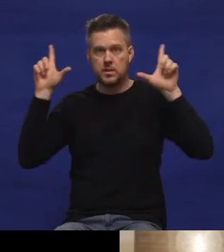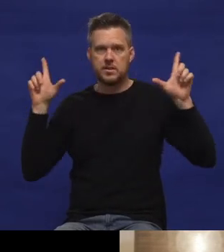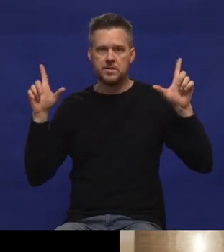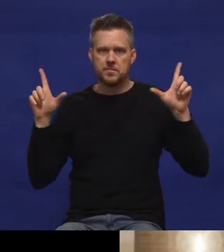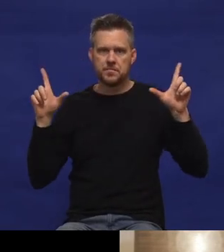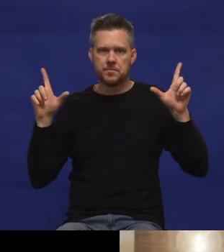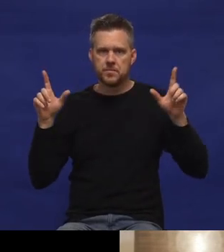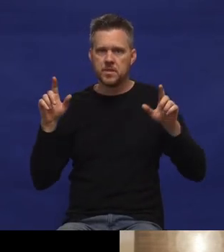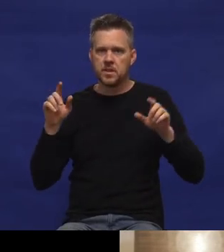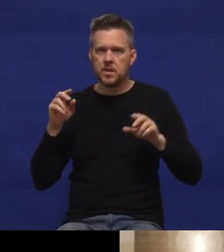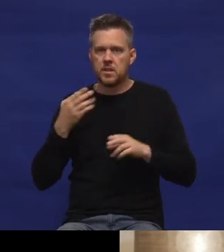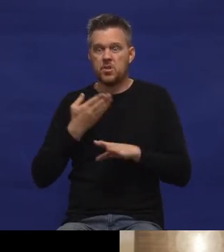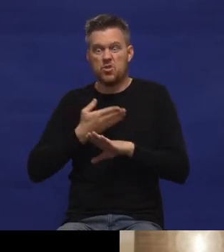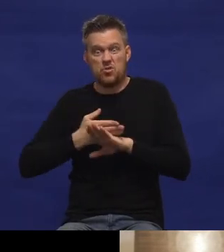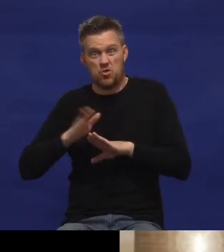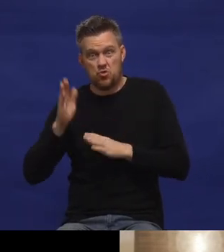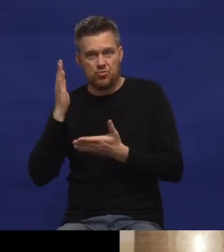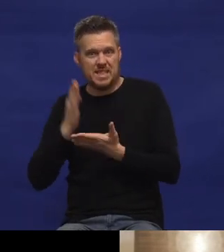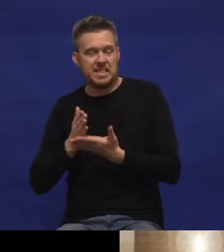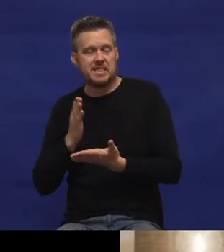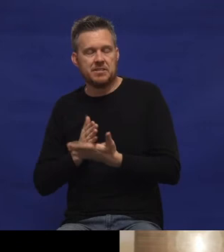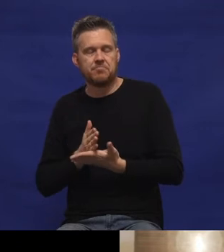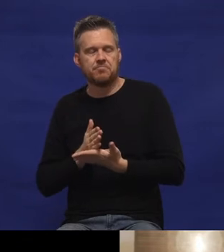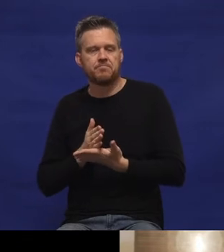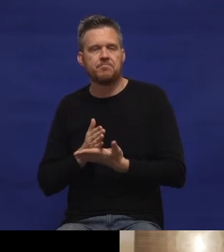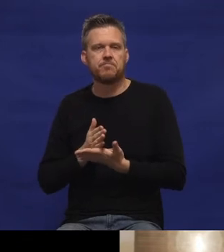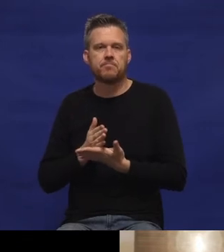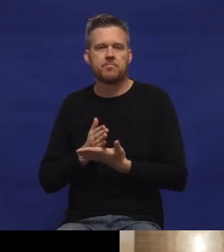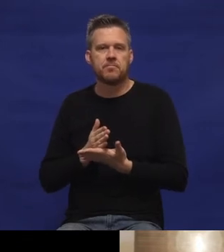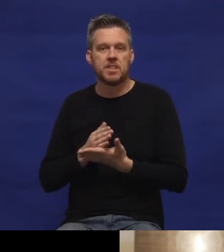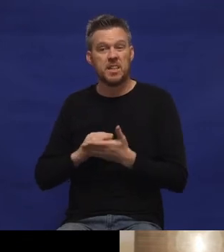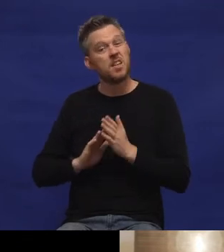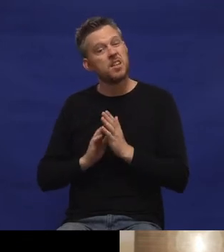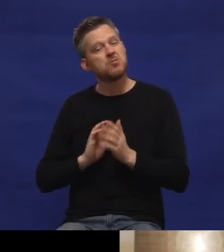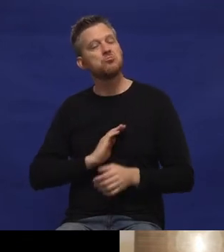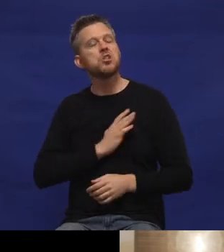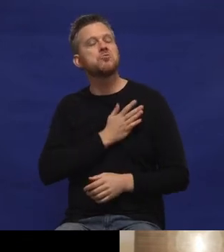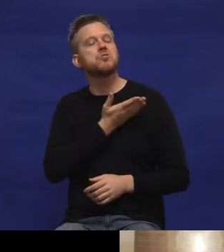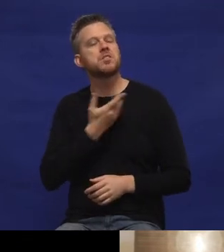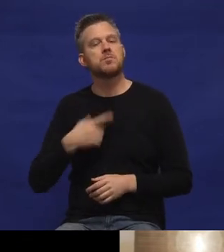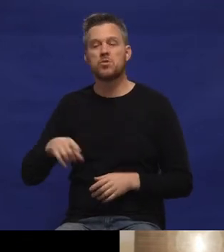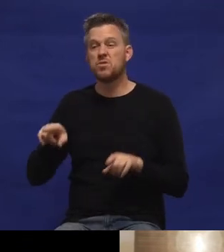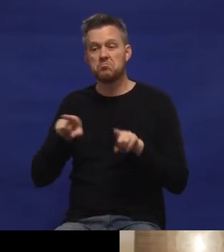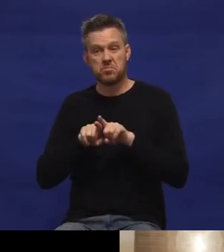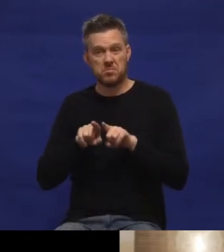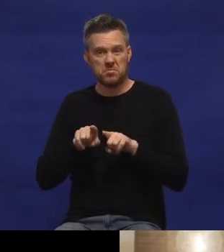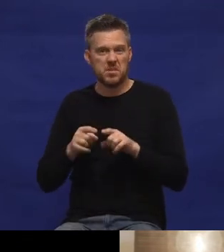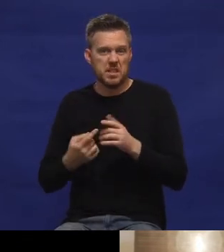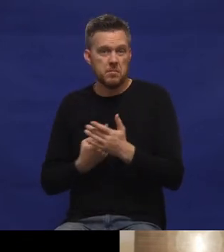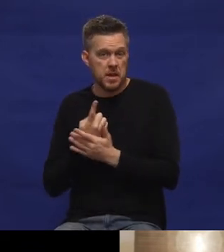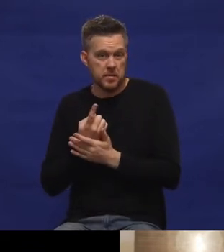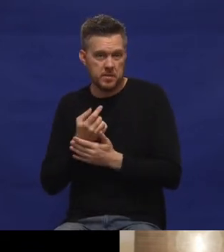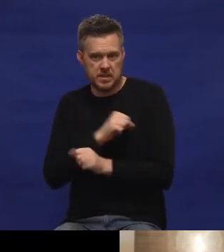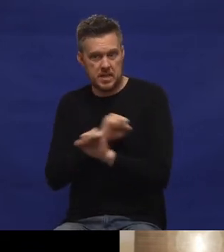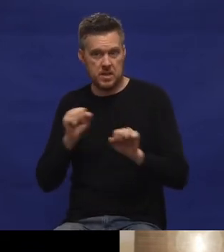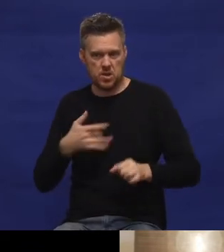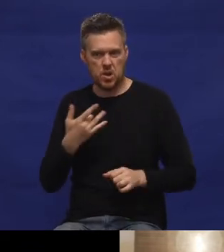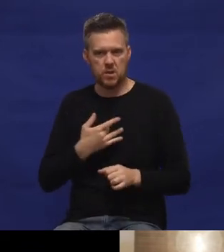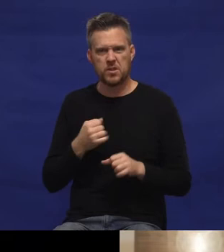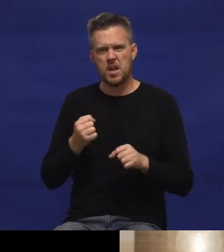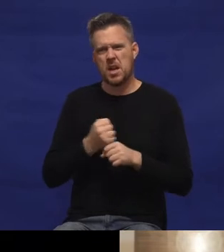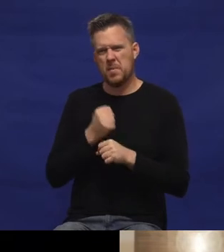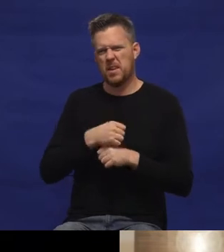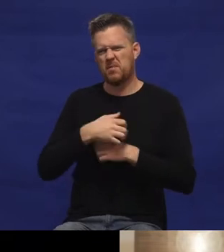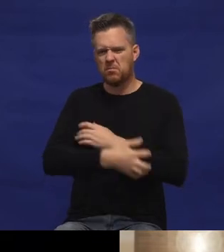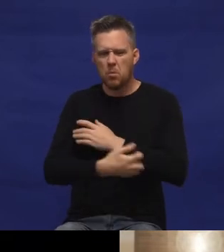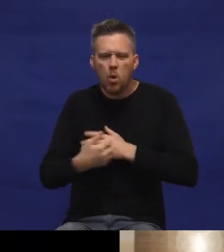opened to a brand new reality. It's interesting, because that's exactly what happens in our lives too. When we make poor choices